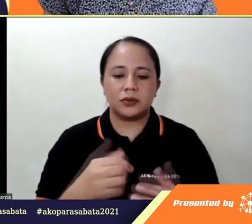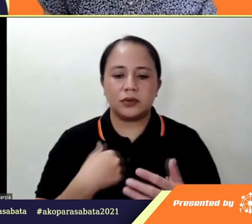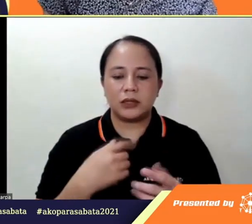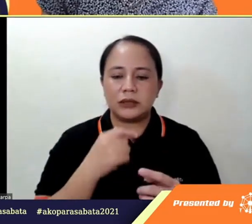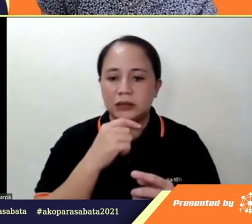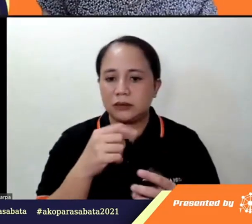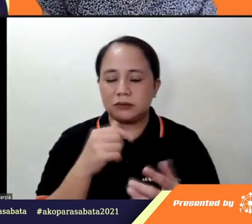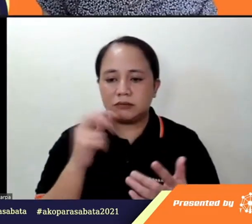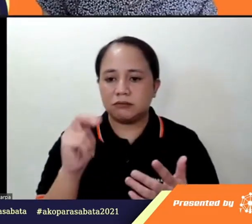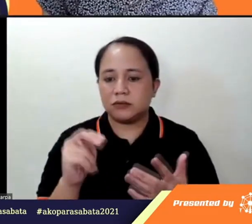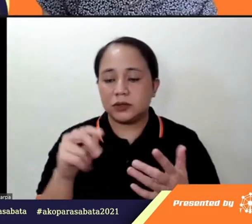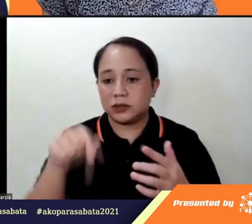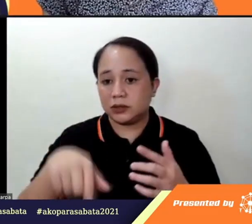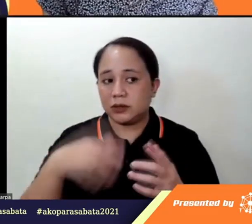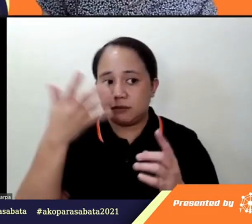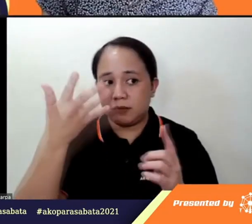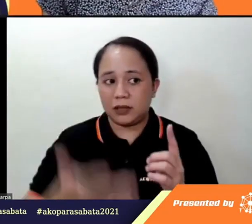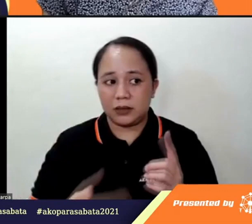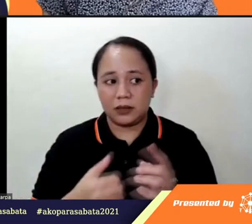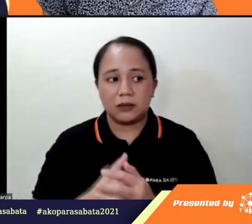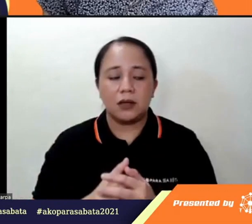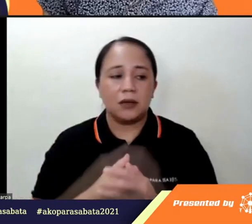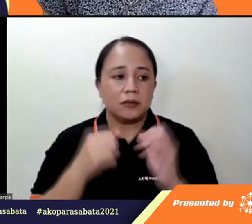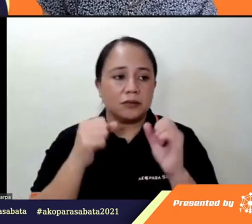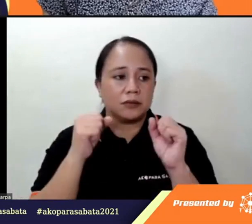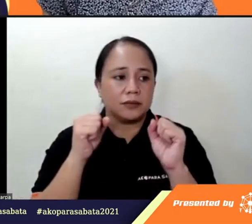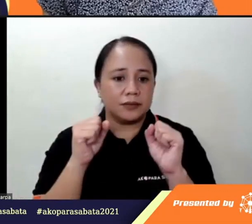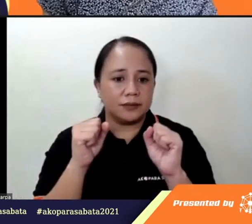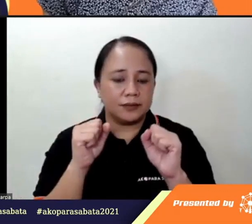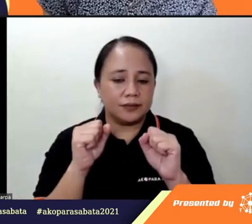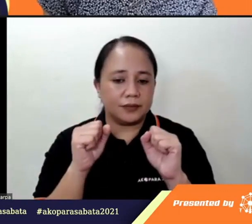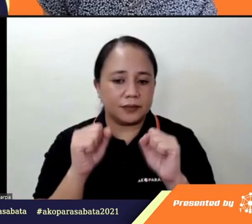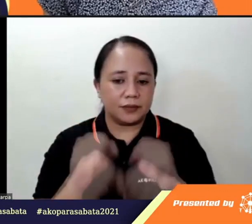sa isang bata, and it could be,